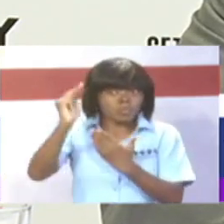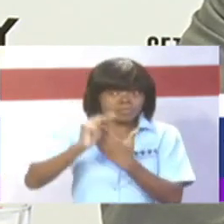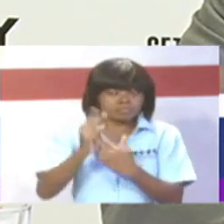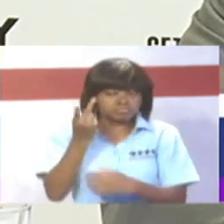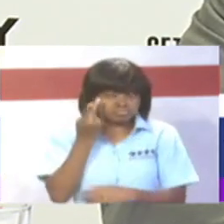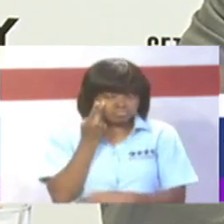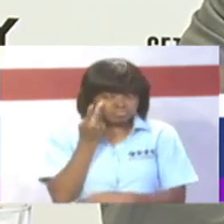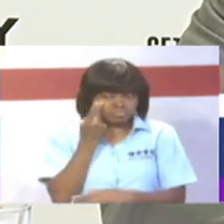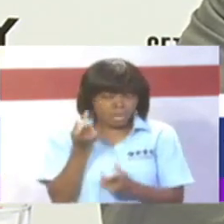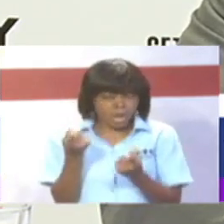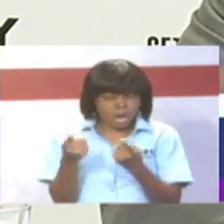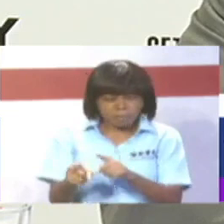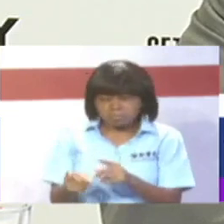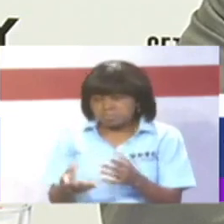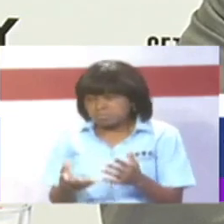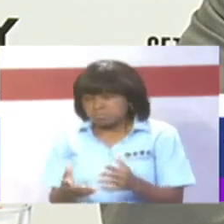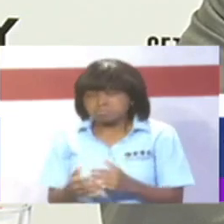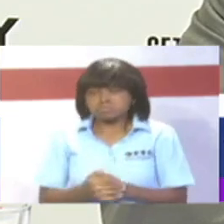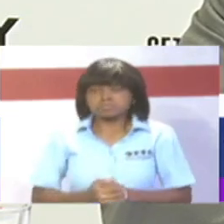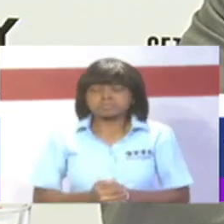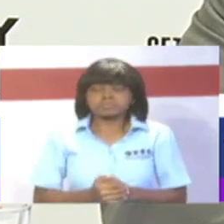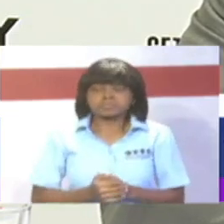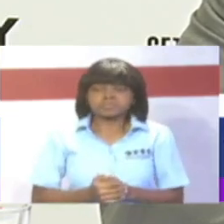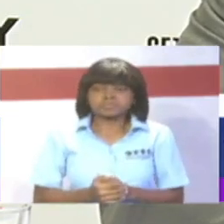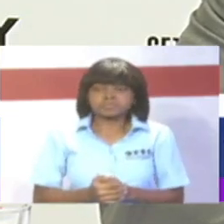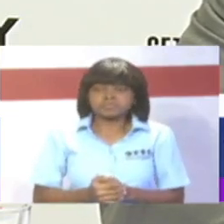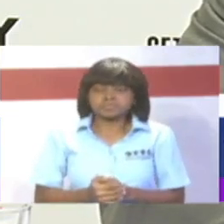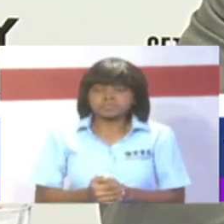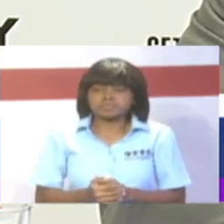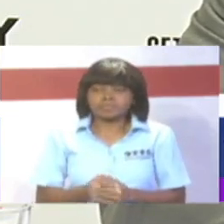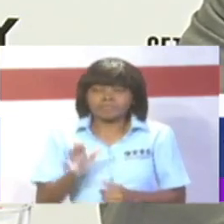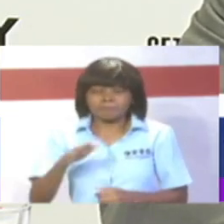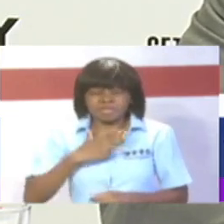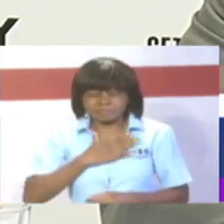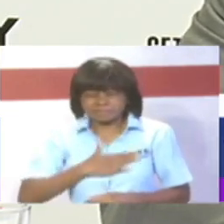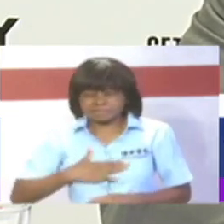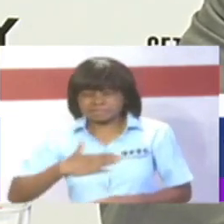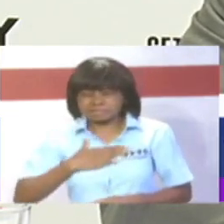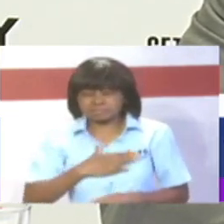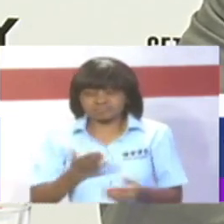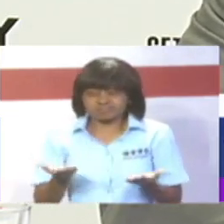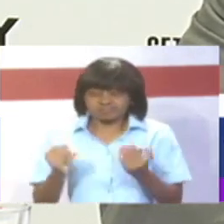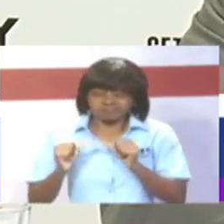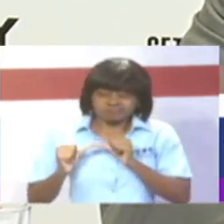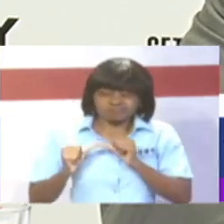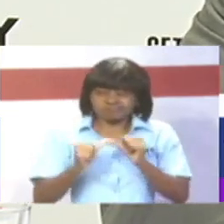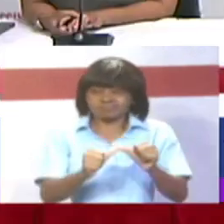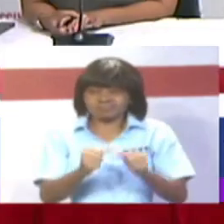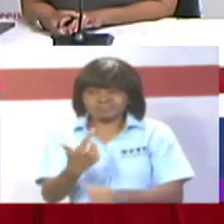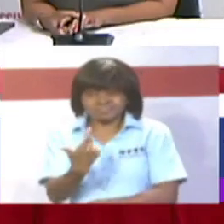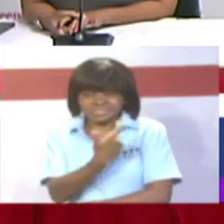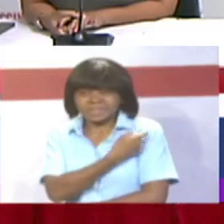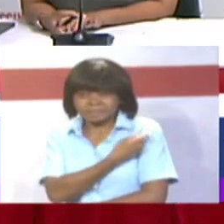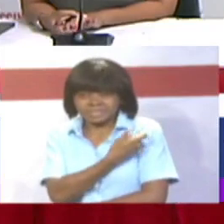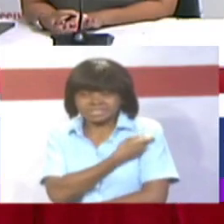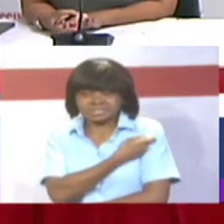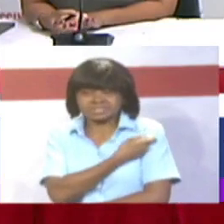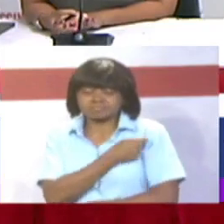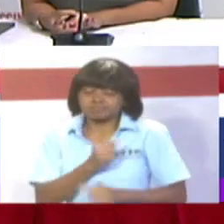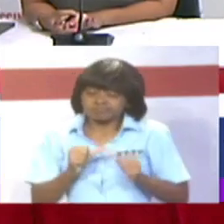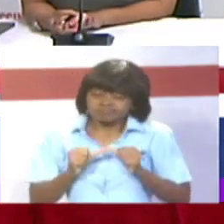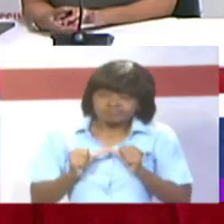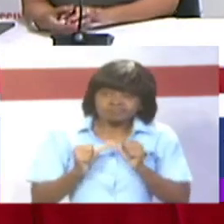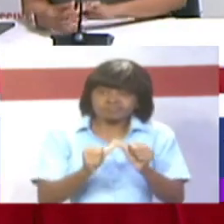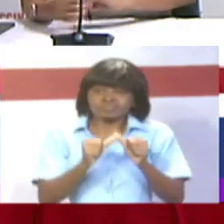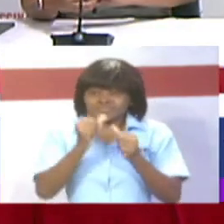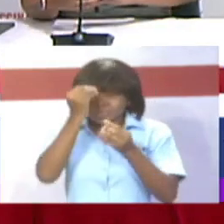trend is, as we keep seeing, raise the vaccination levels, continue the adherence to the public health guidelines. Thank you, Dr. Hines.